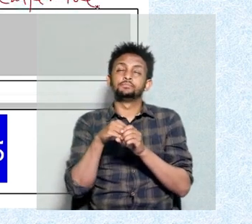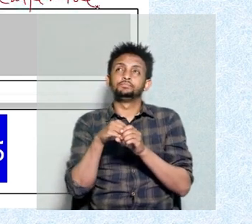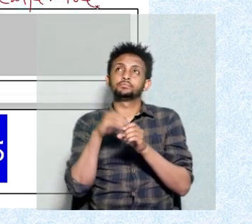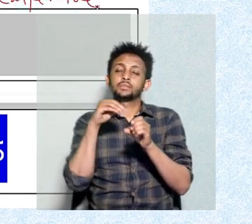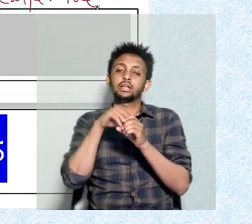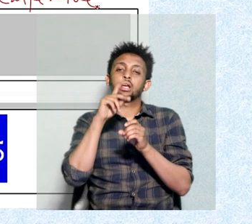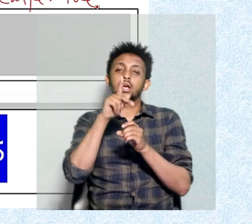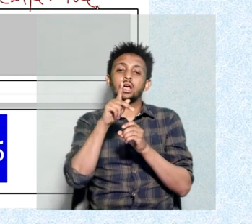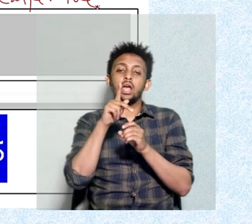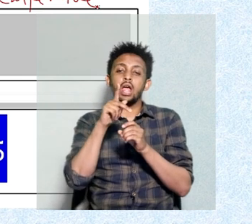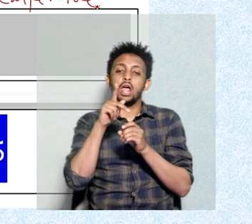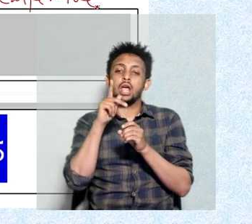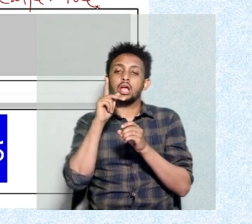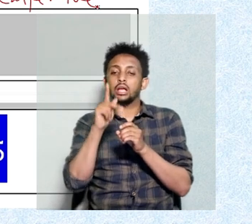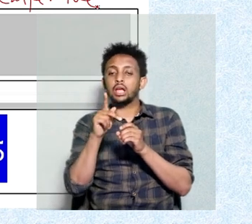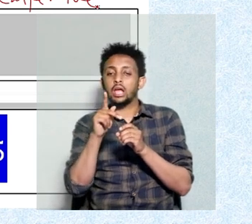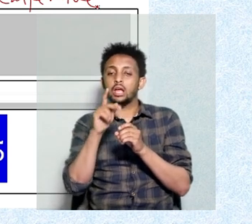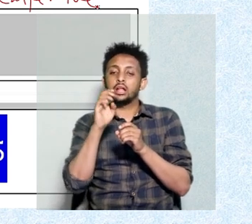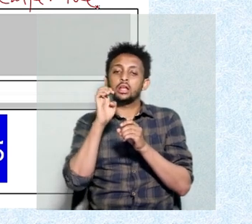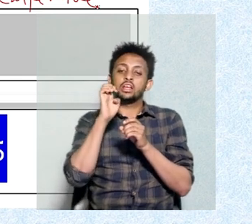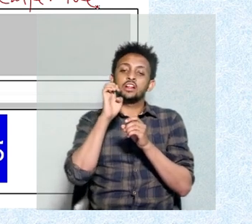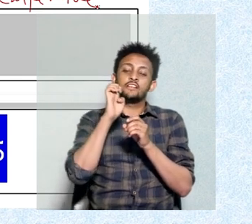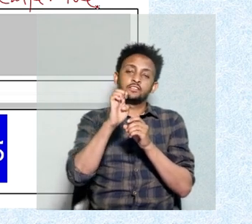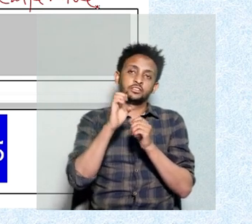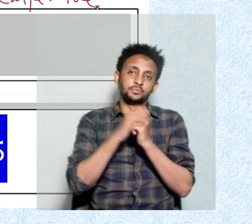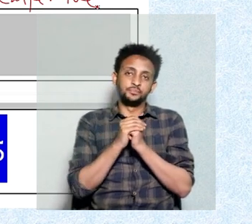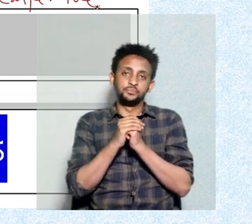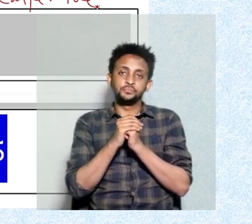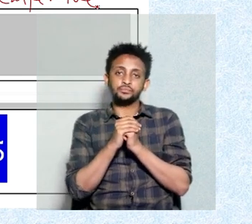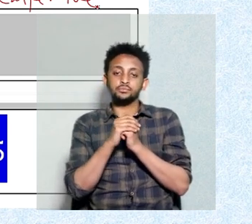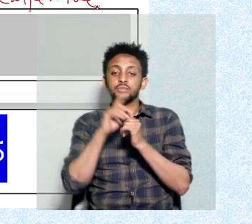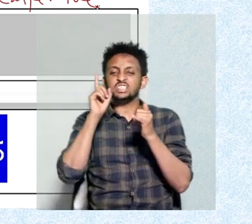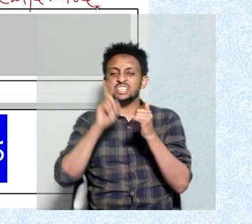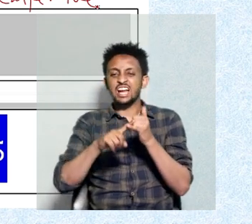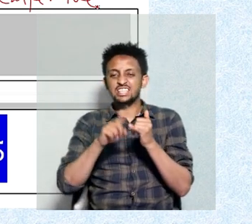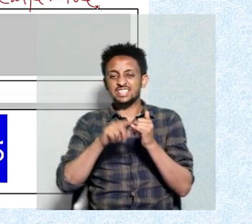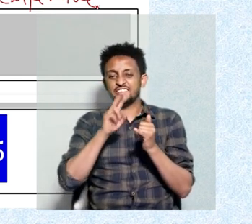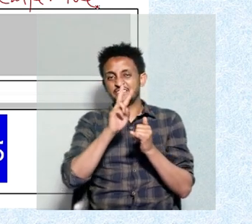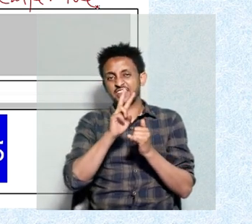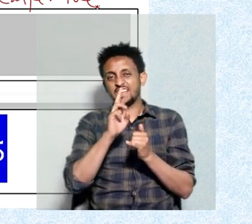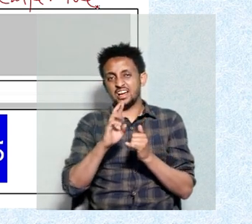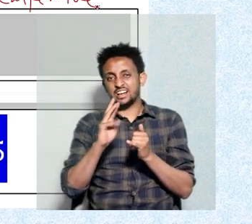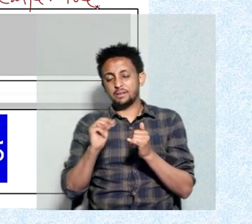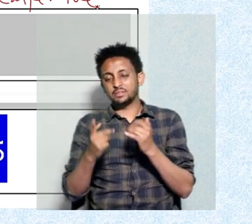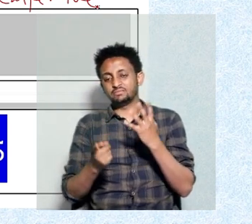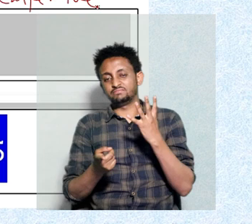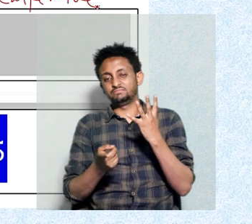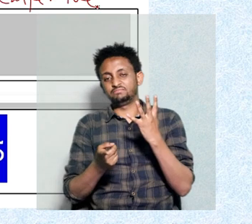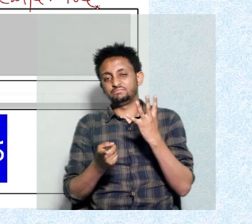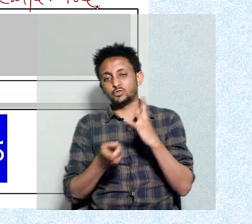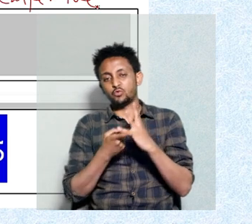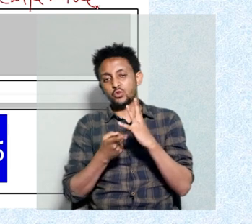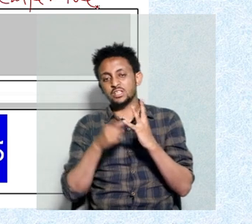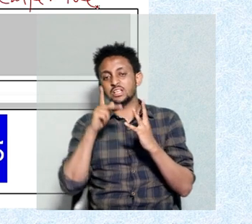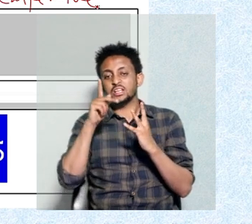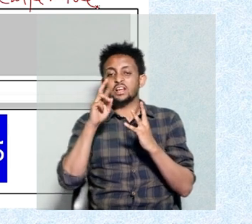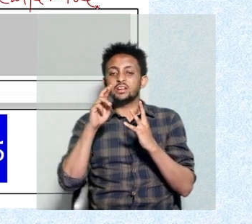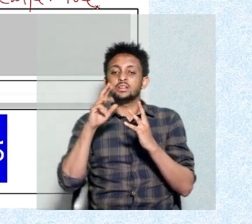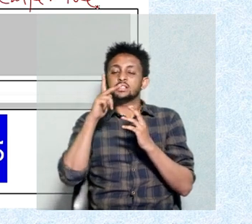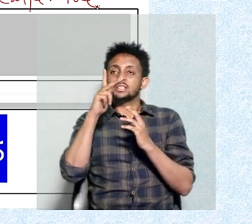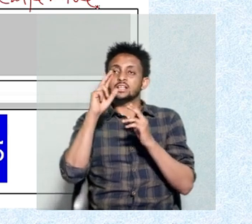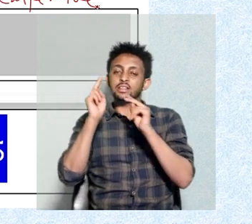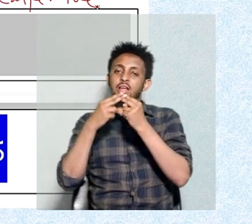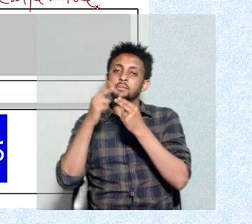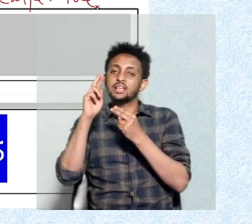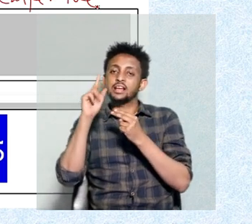in Kelvin is known to be absolute temperature. And the last one is VRMS, root mean square velocity, is equals to 3